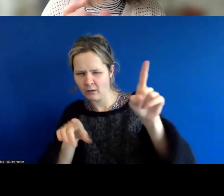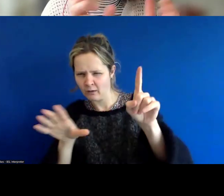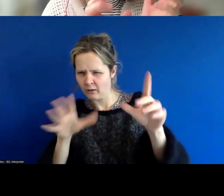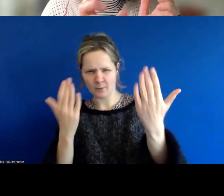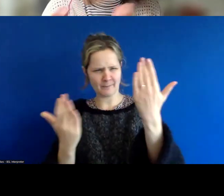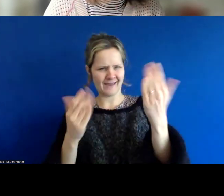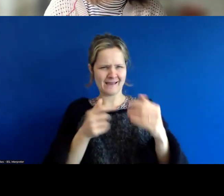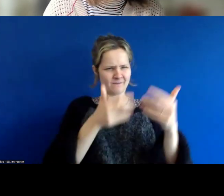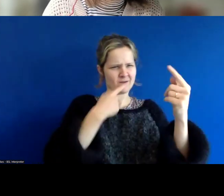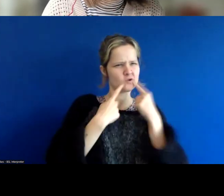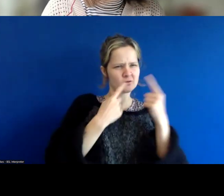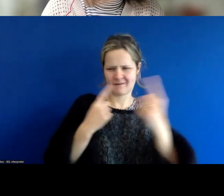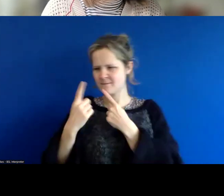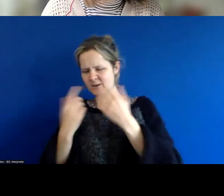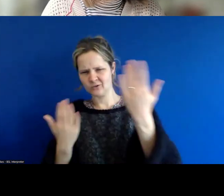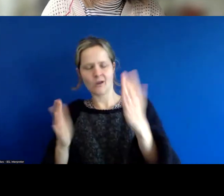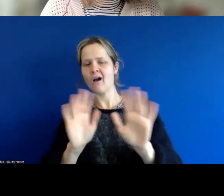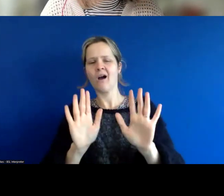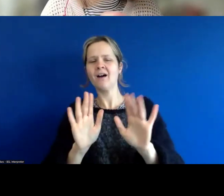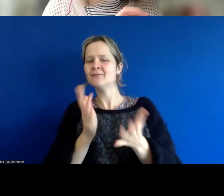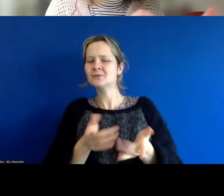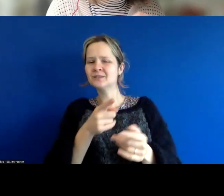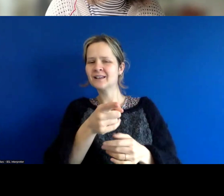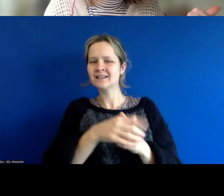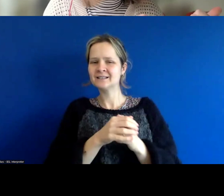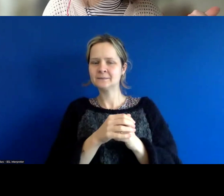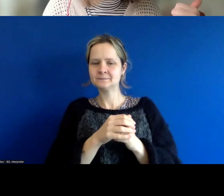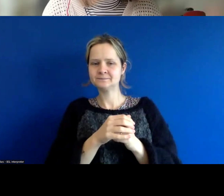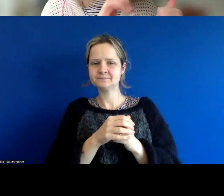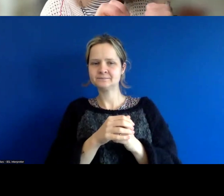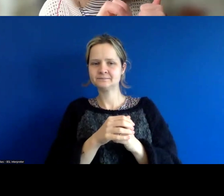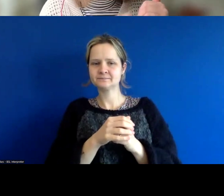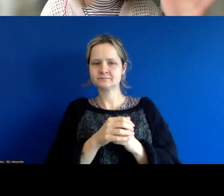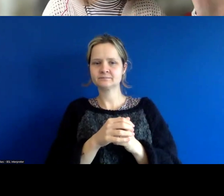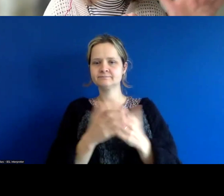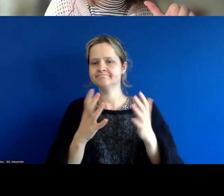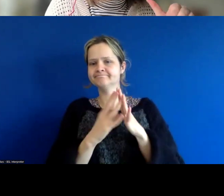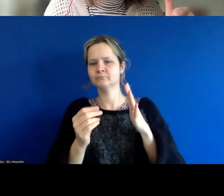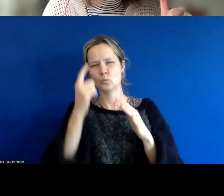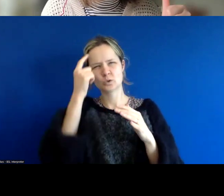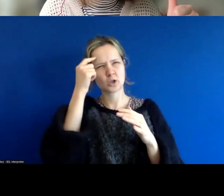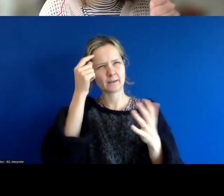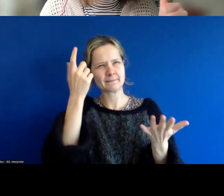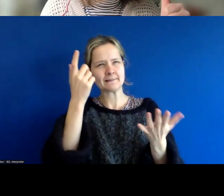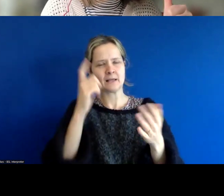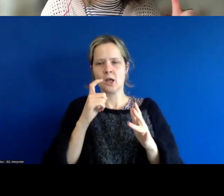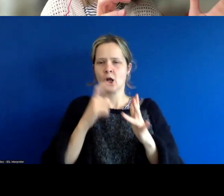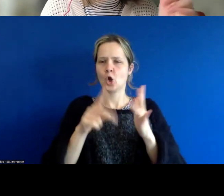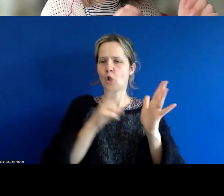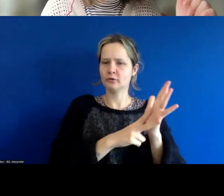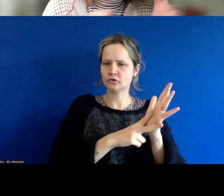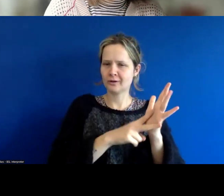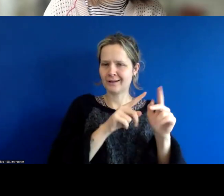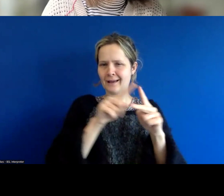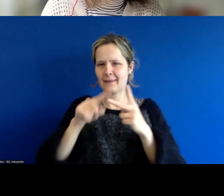data, different amounts of data. So you might be looking, I'm based in Coventry, you might look at Coventry, and then you might want to look at Warwick